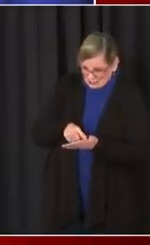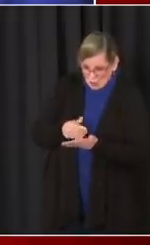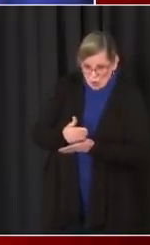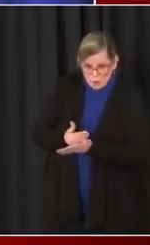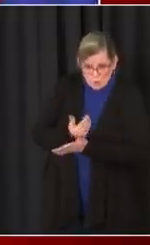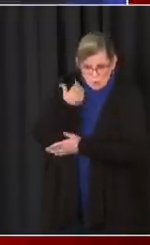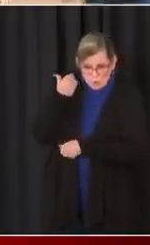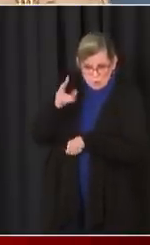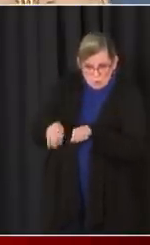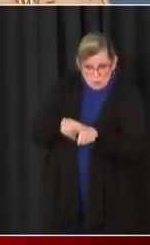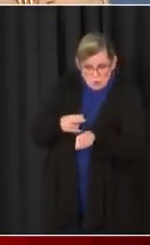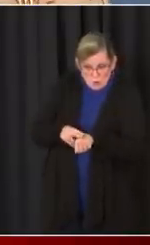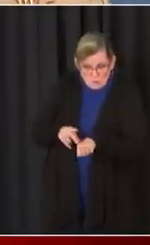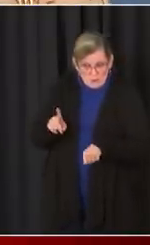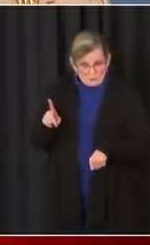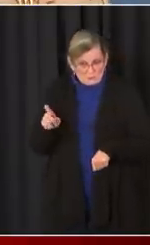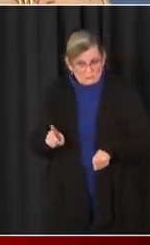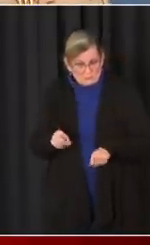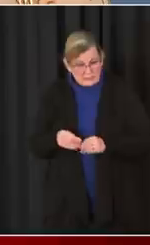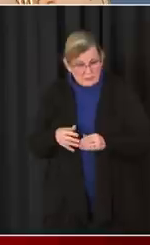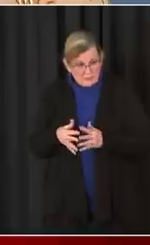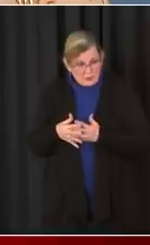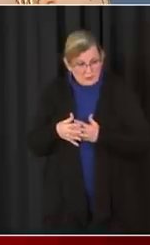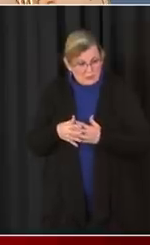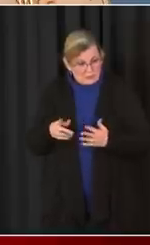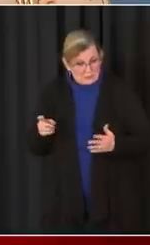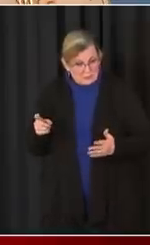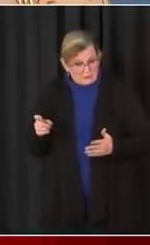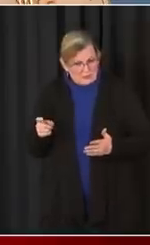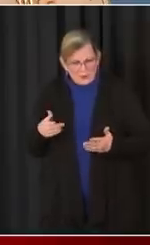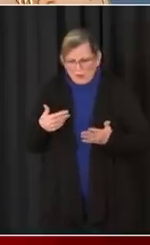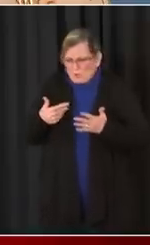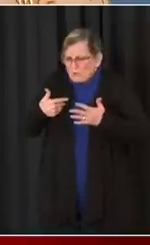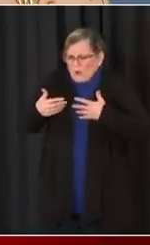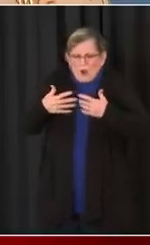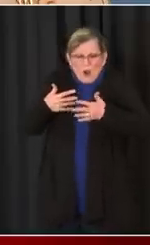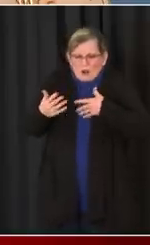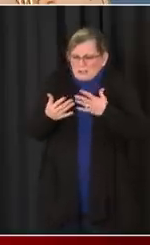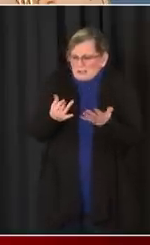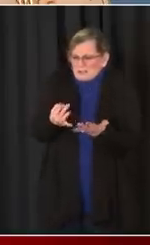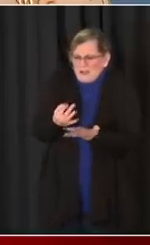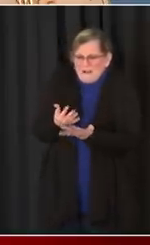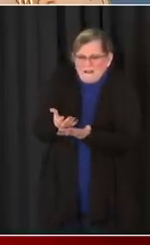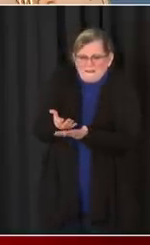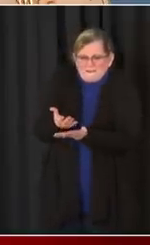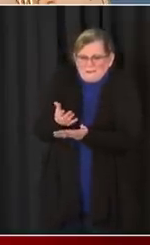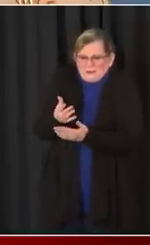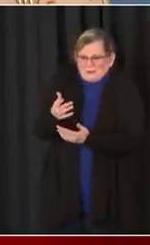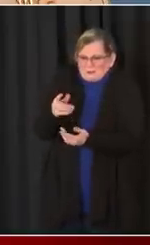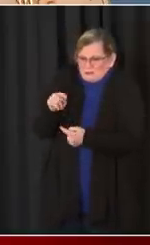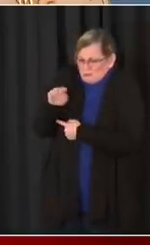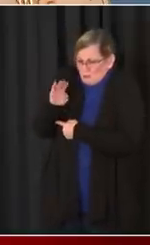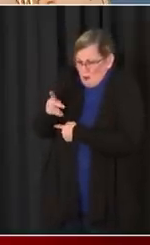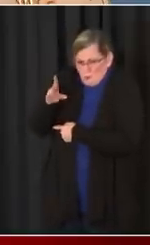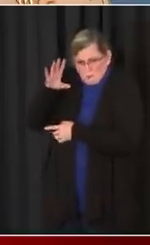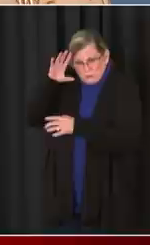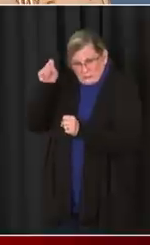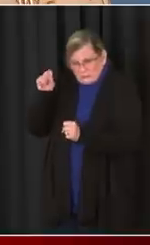new normal in America? Regardless of if Donald Trump is the